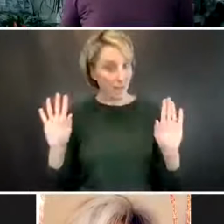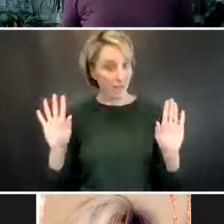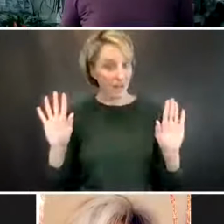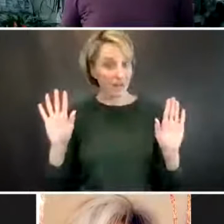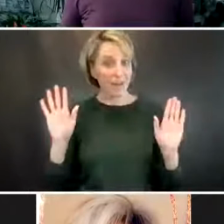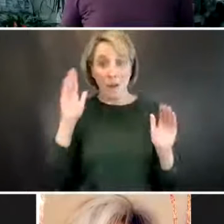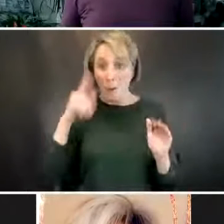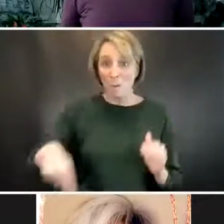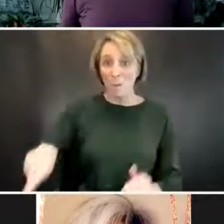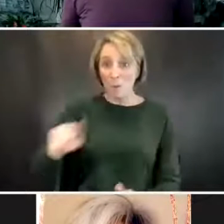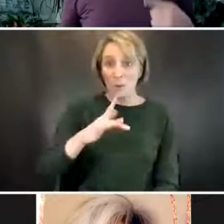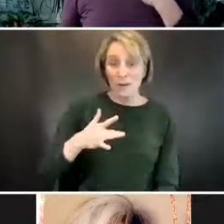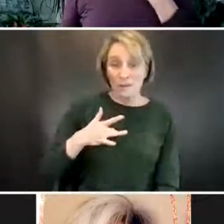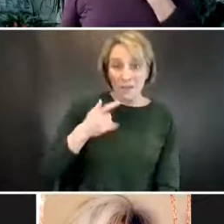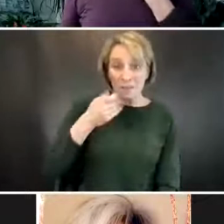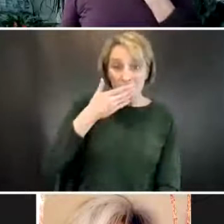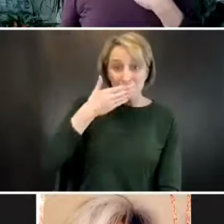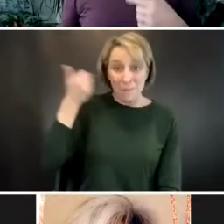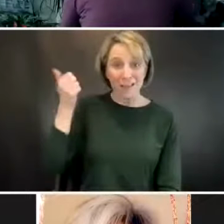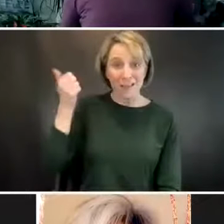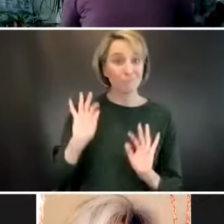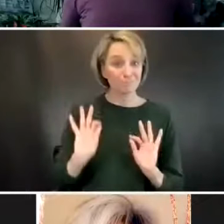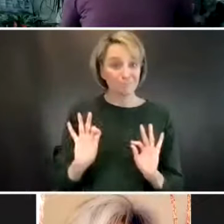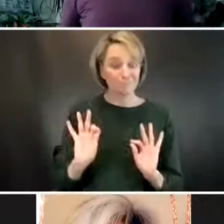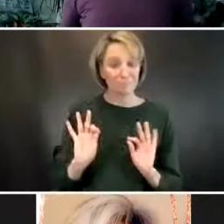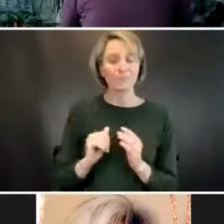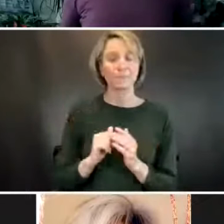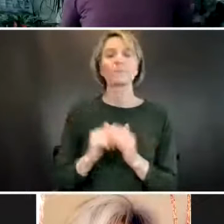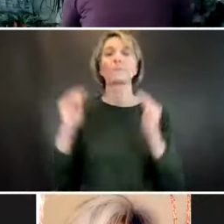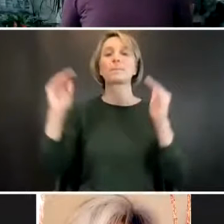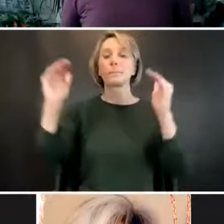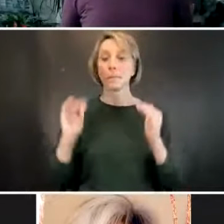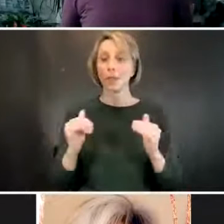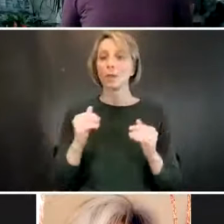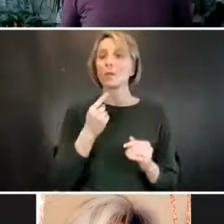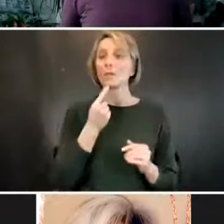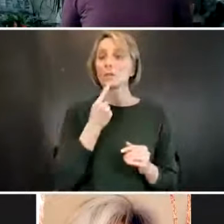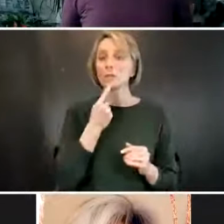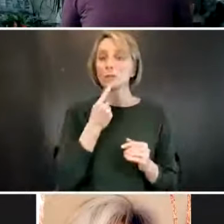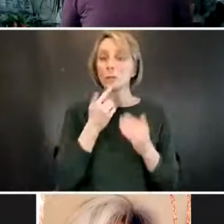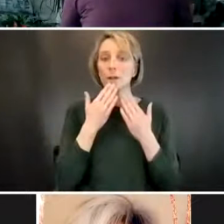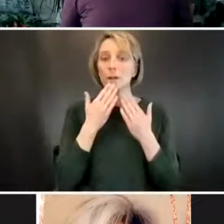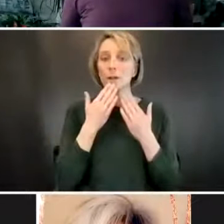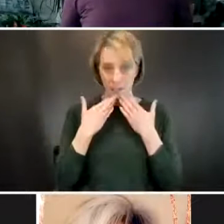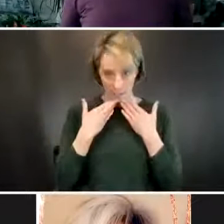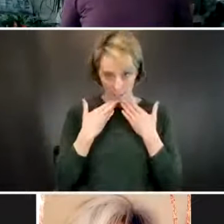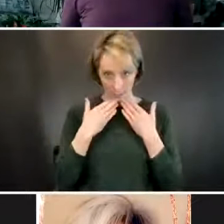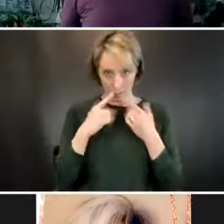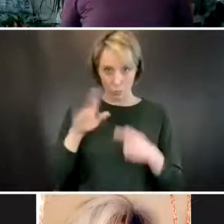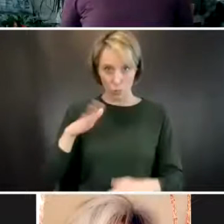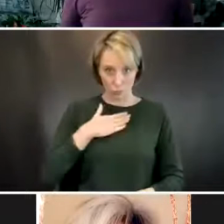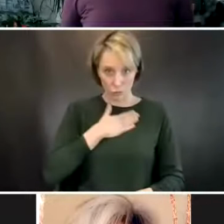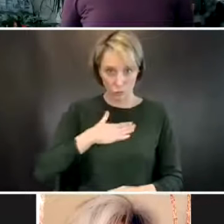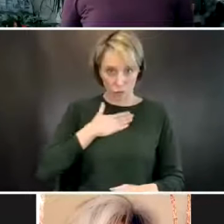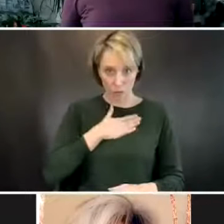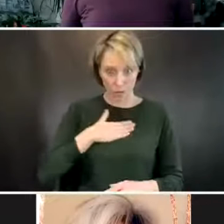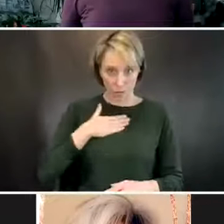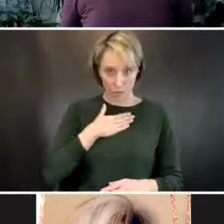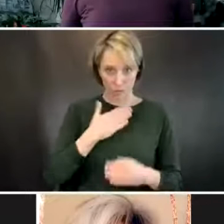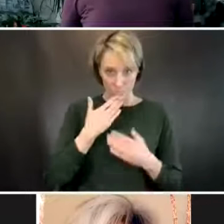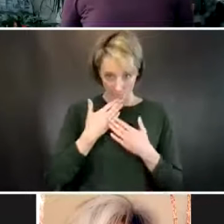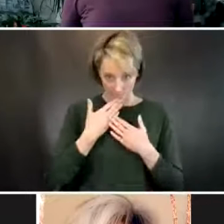away. Next, we're going to bring our chin down to our chest, and you might see a lot of times we roll